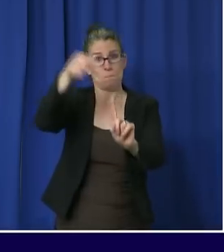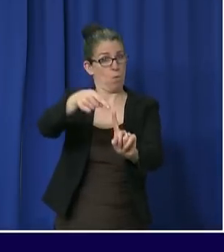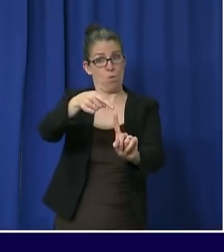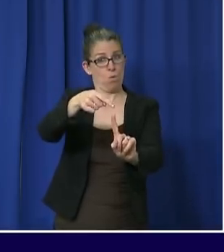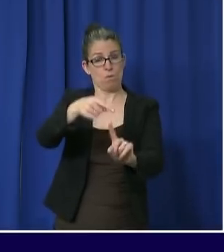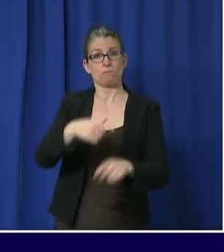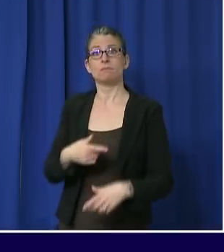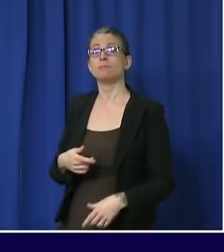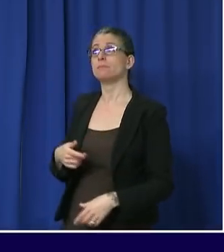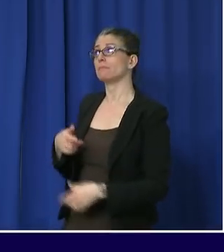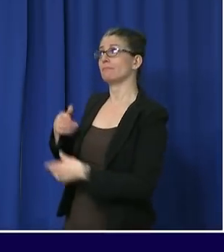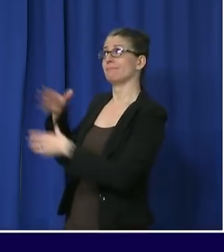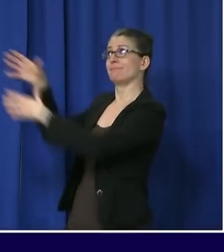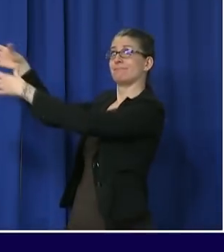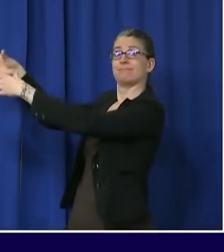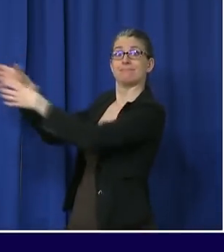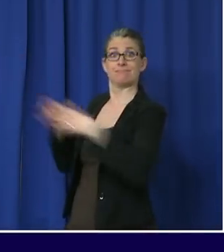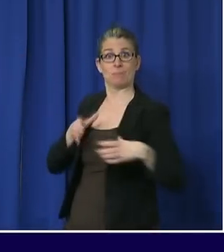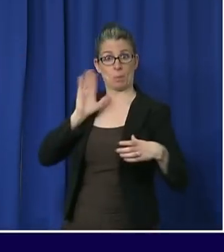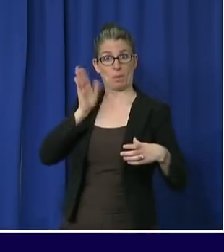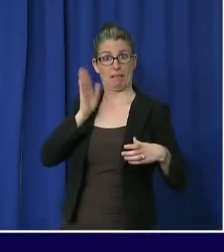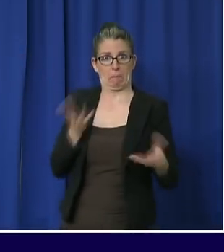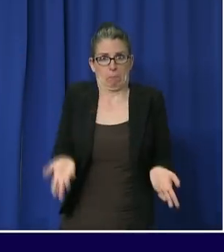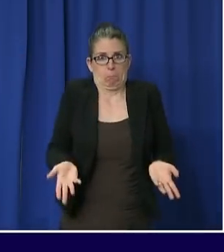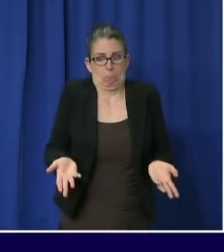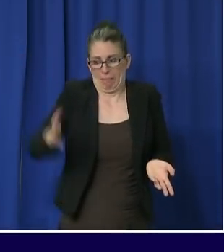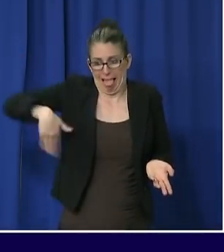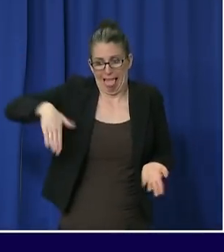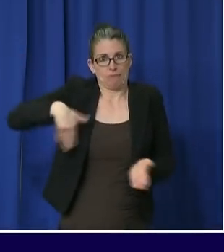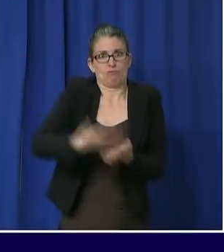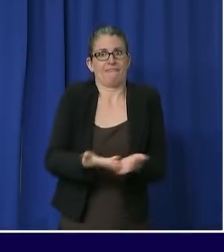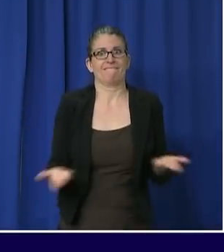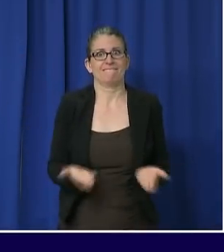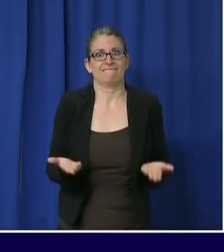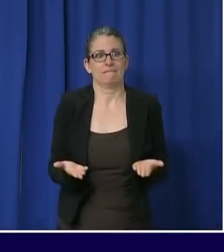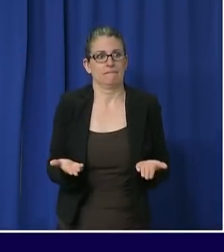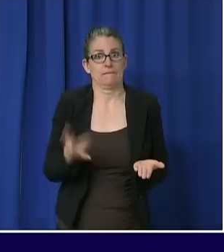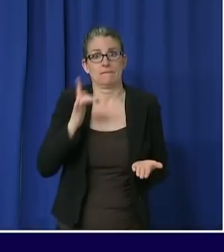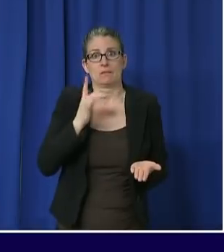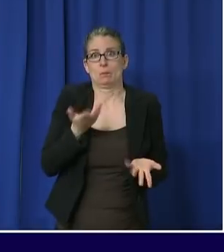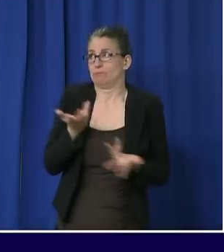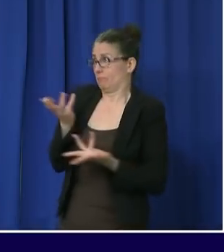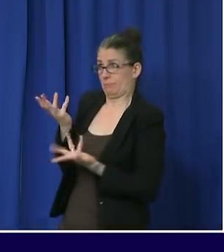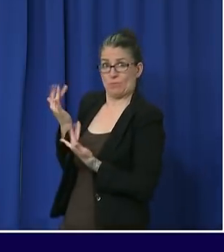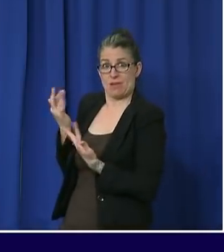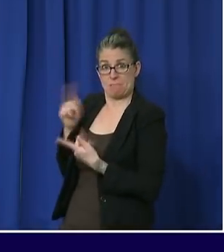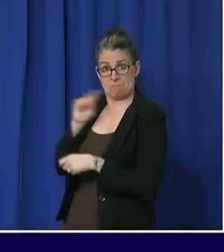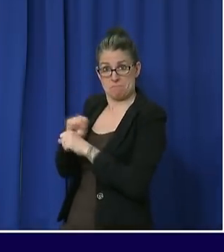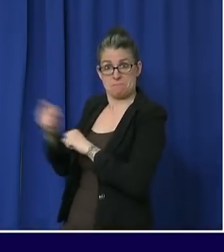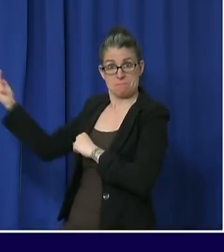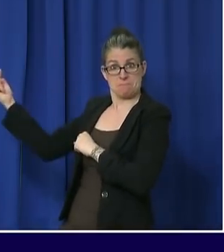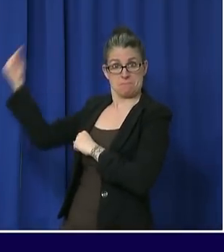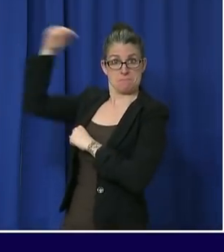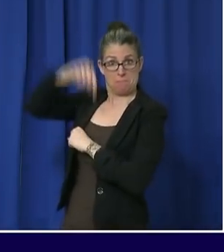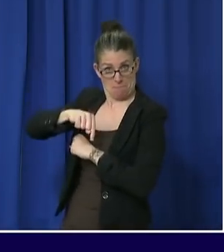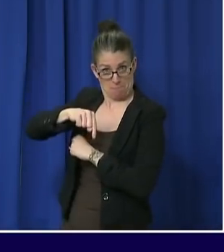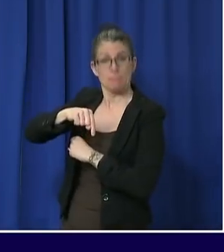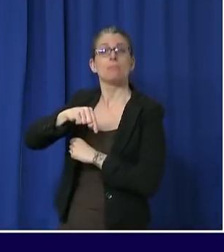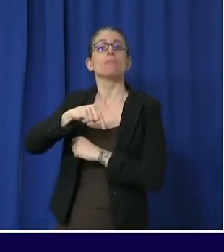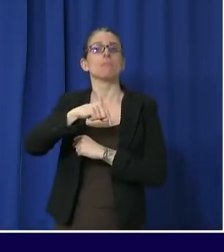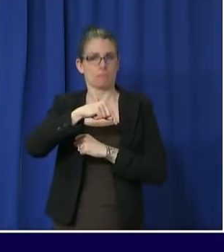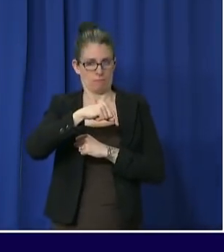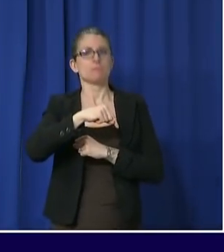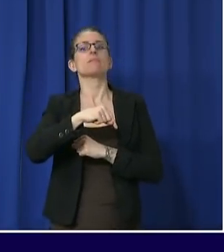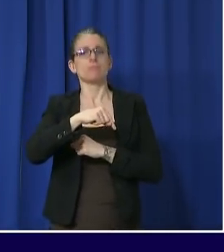received a final delivery date, if at all yet, but when we do, our expectation will be that hospital systems across the